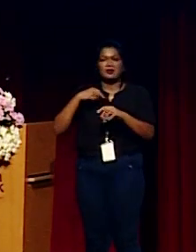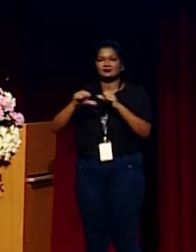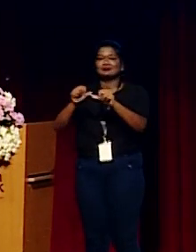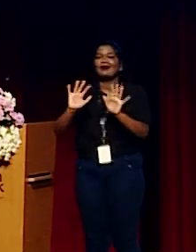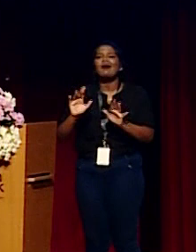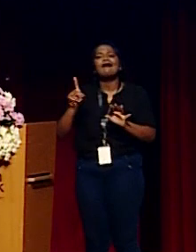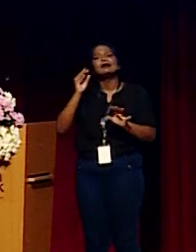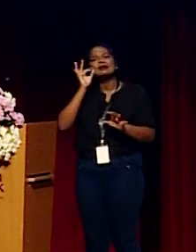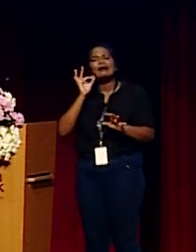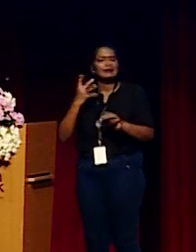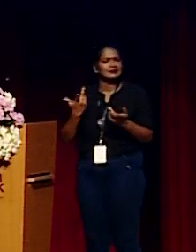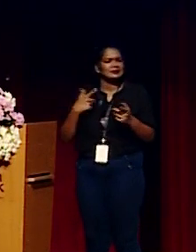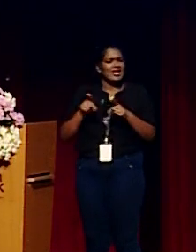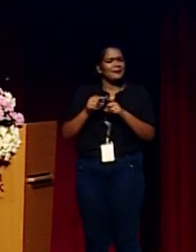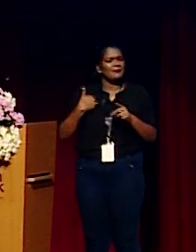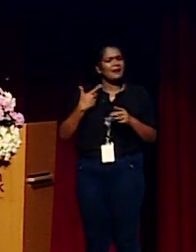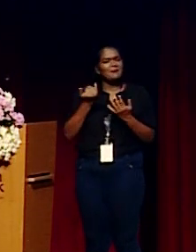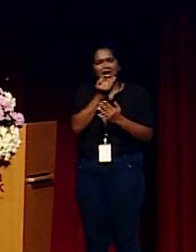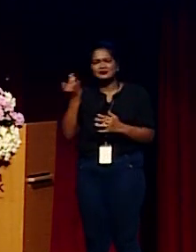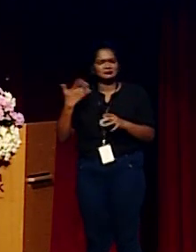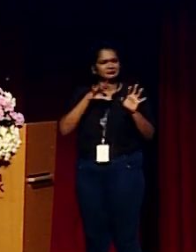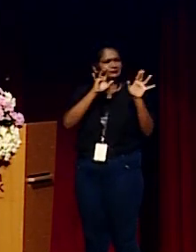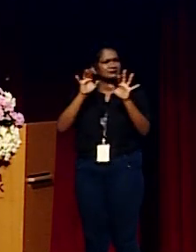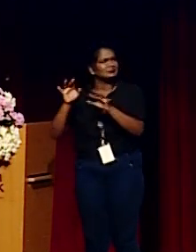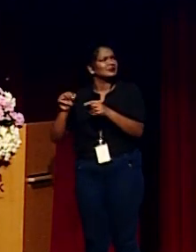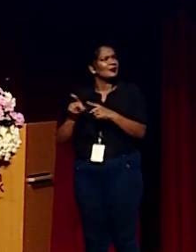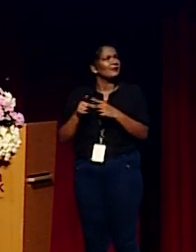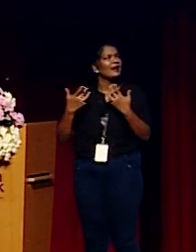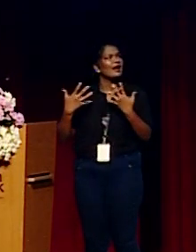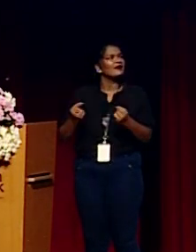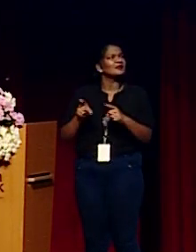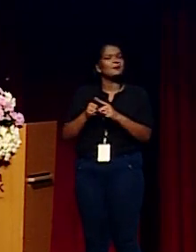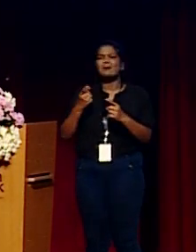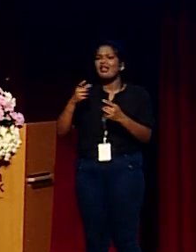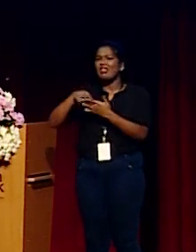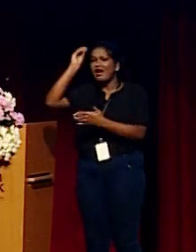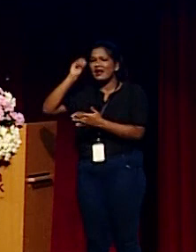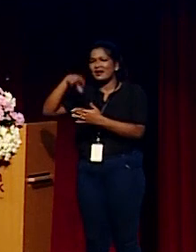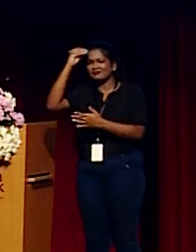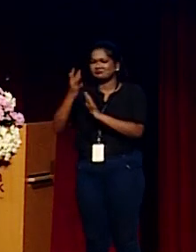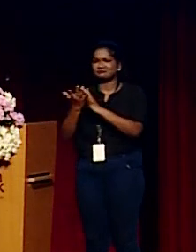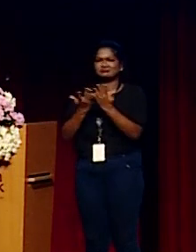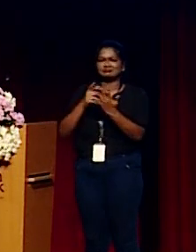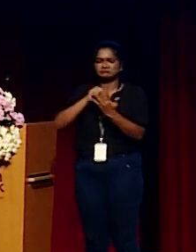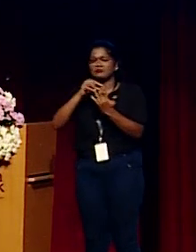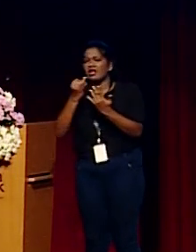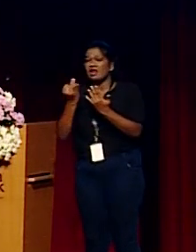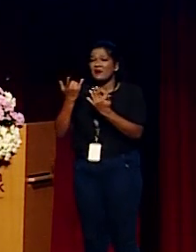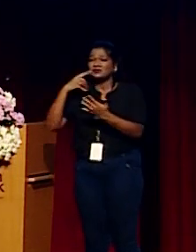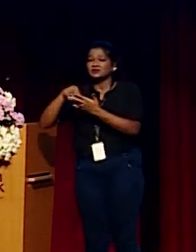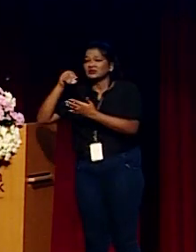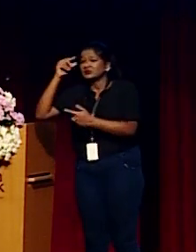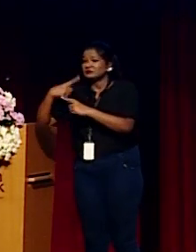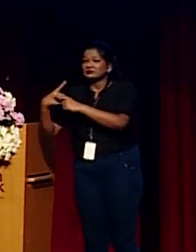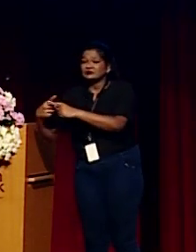have to use something outlandish like MathML. They don't have to learn extra steps in order to get